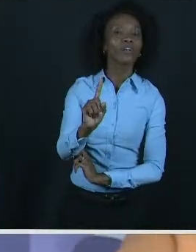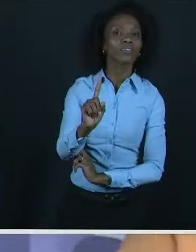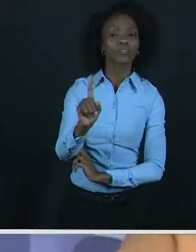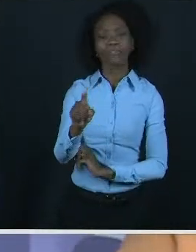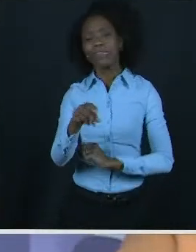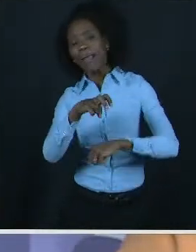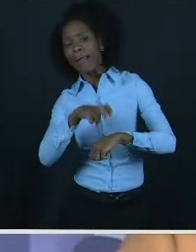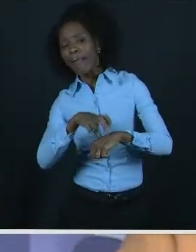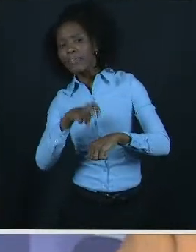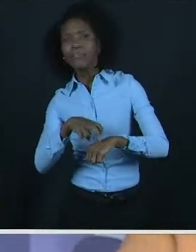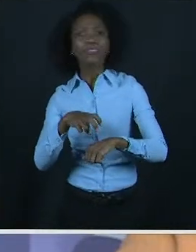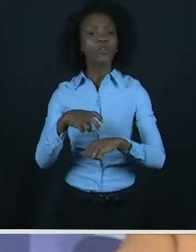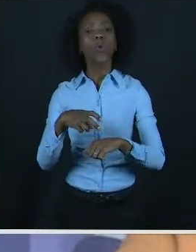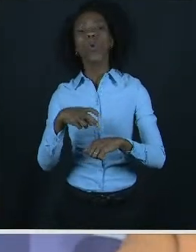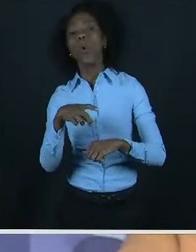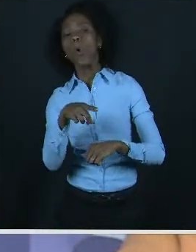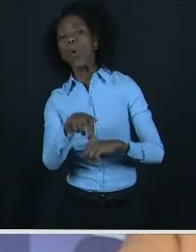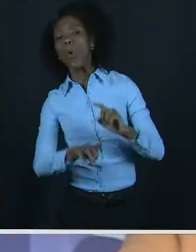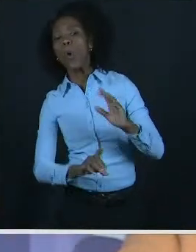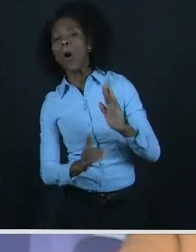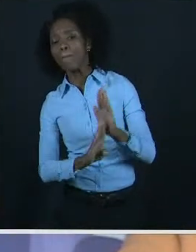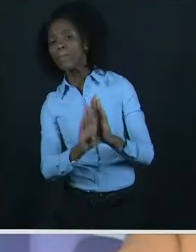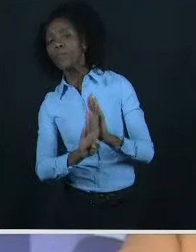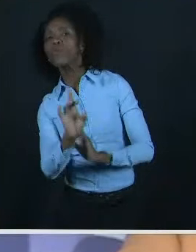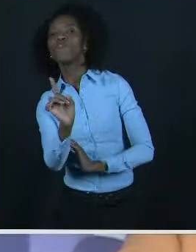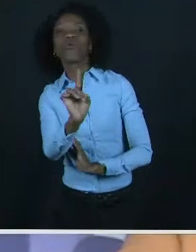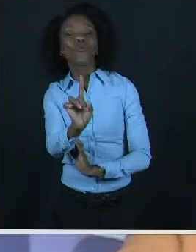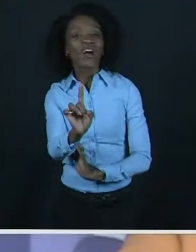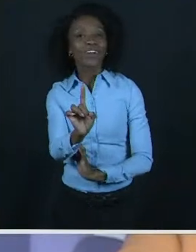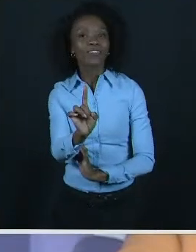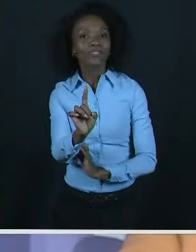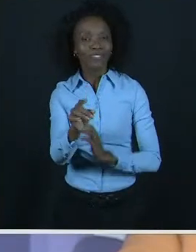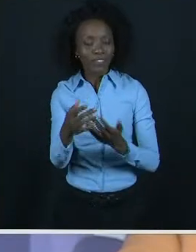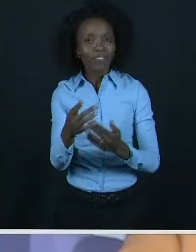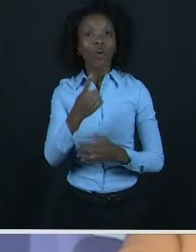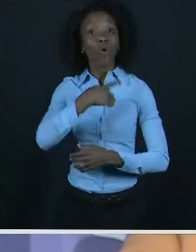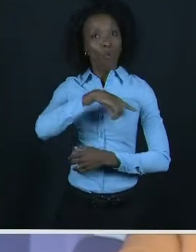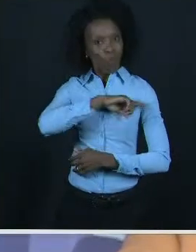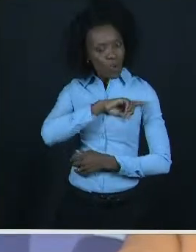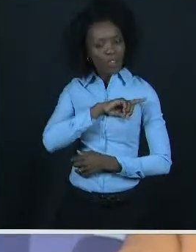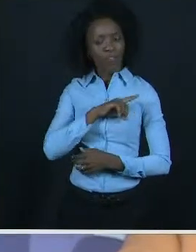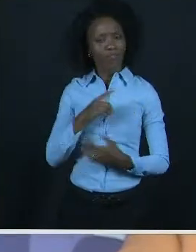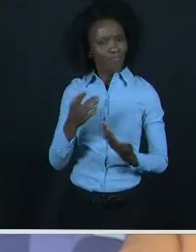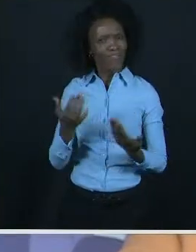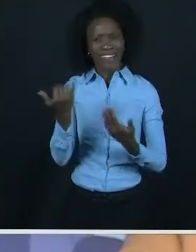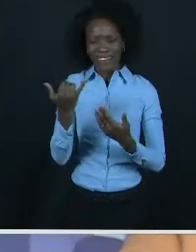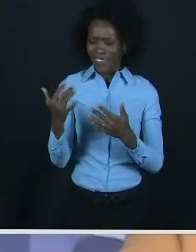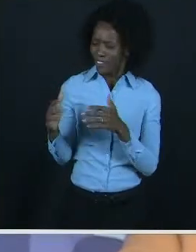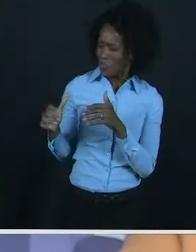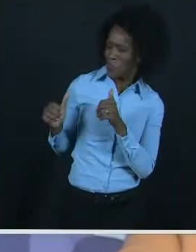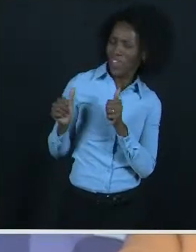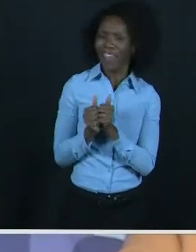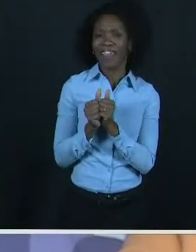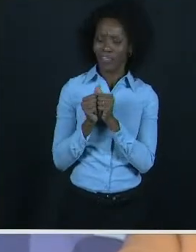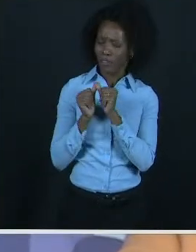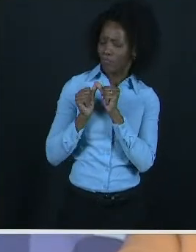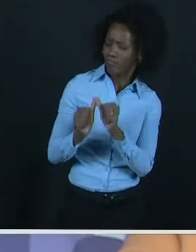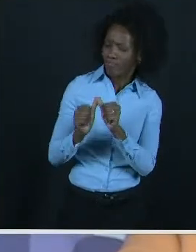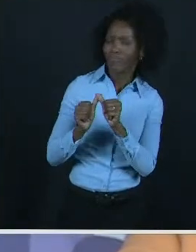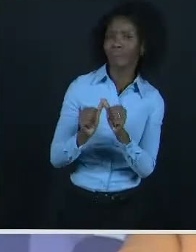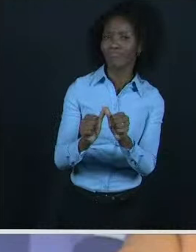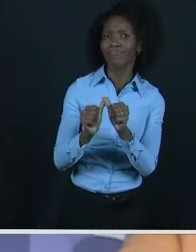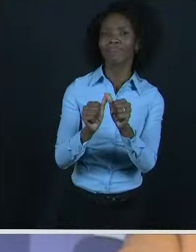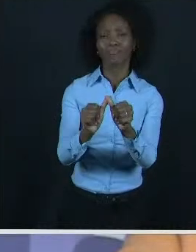is needed to make a difference. We are in this journey together, and so therefore